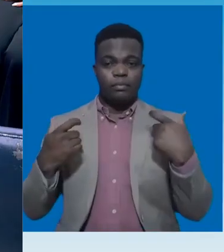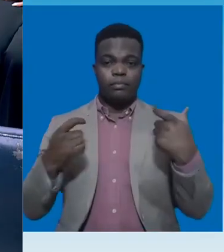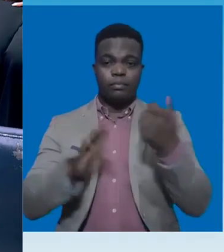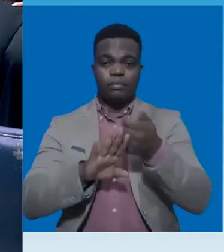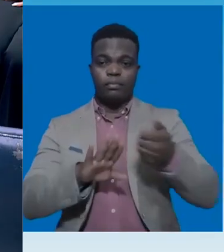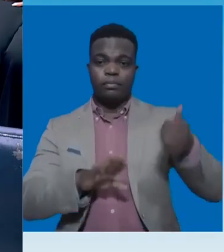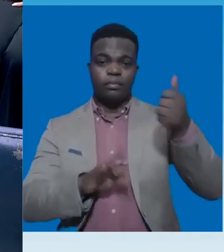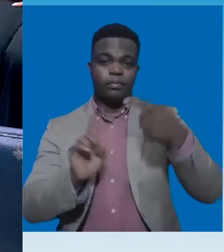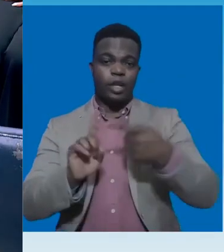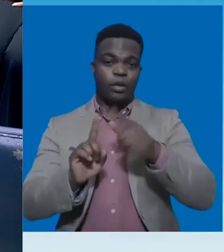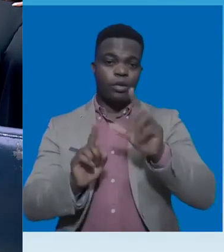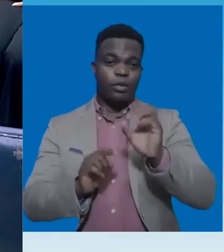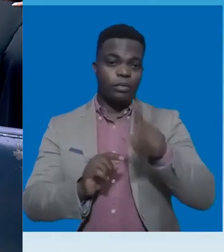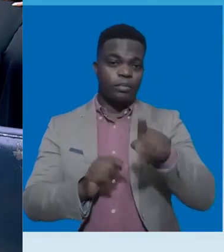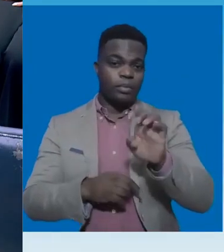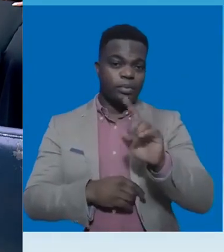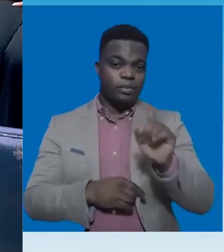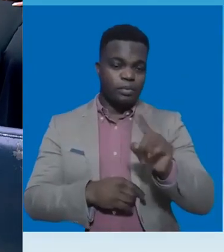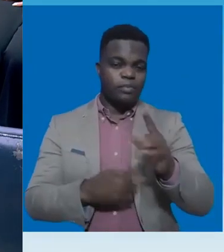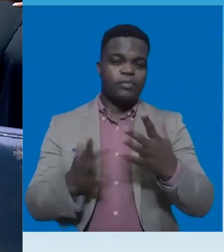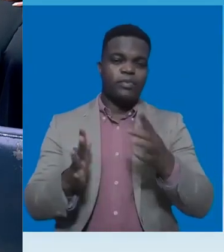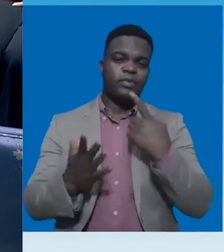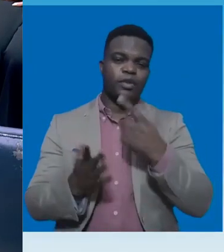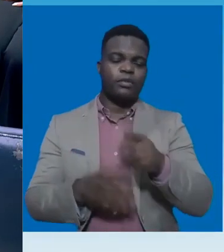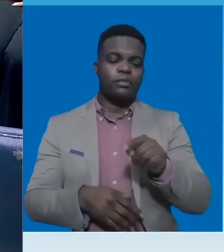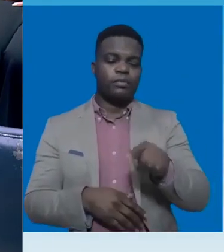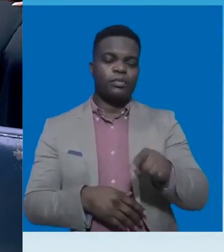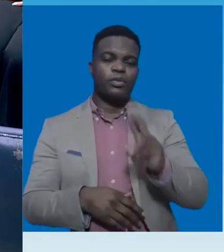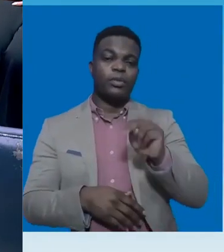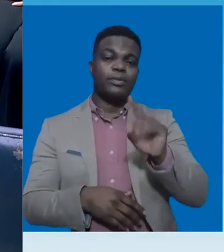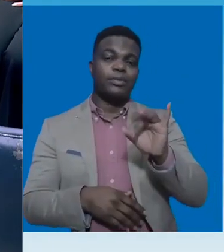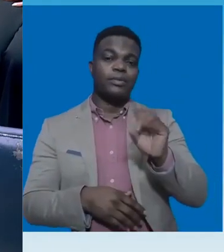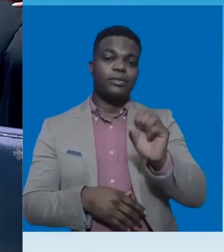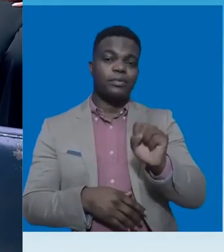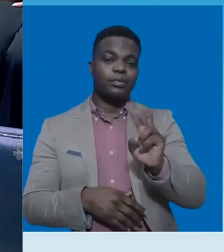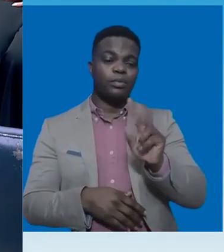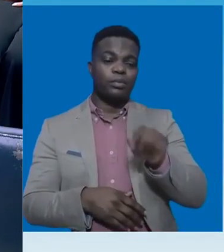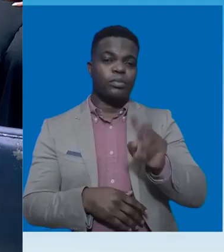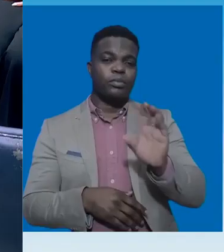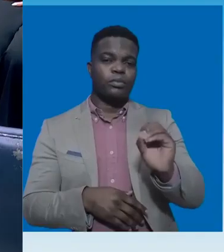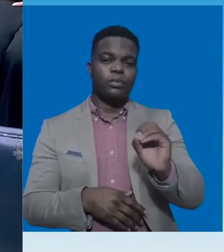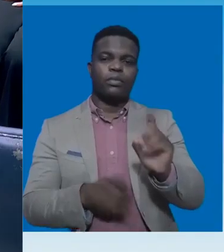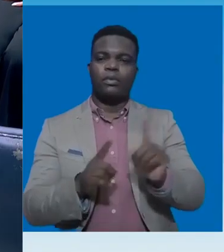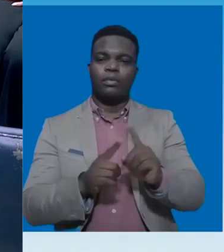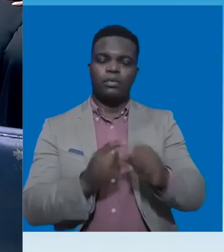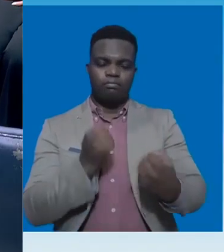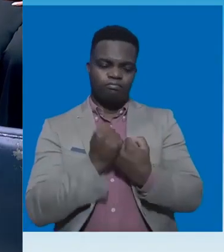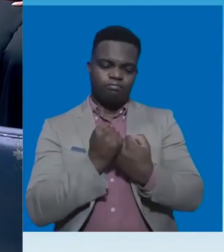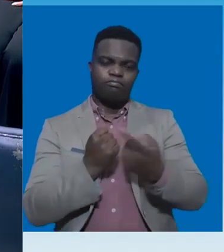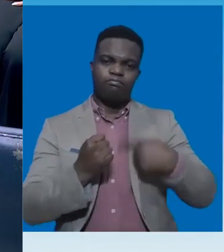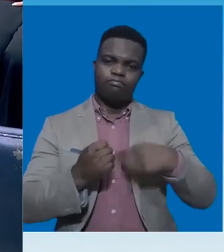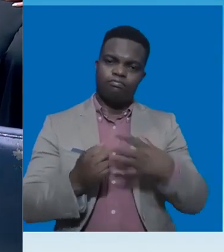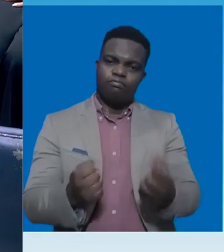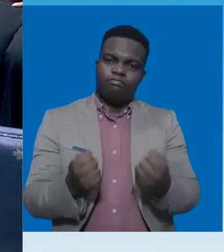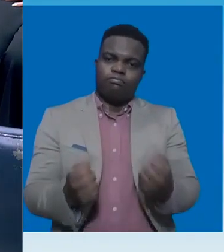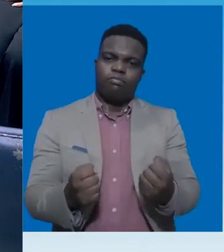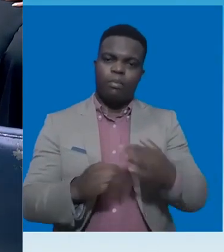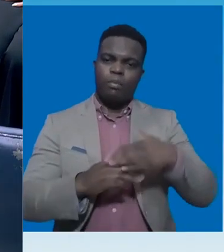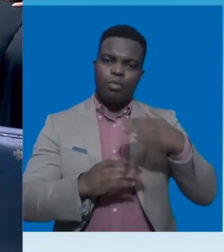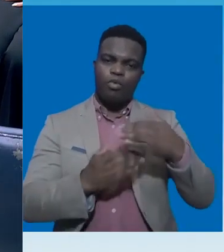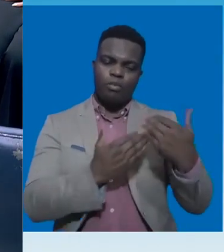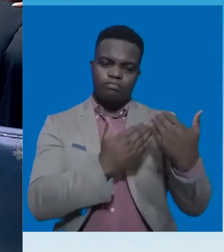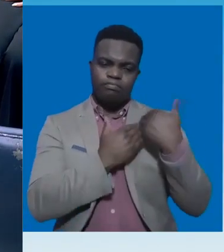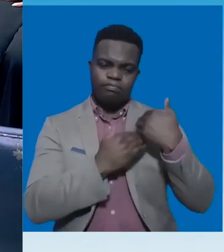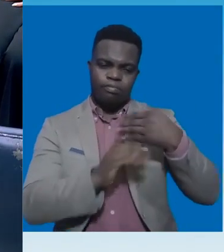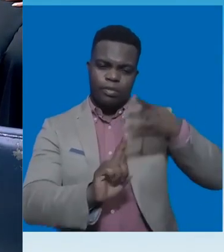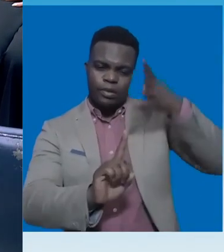strengthening accountability further, ensuring consistent implementation and linking inclusion clearly to results